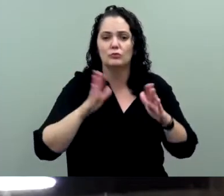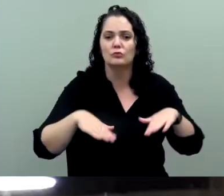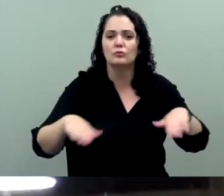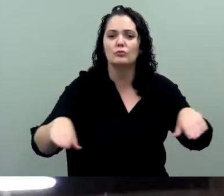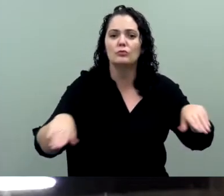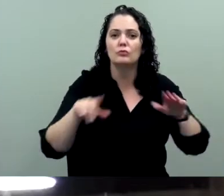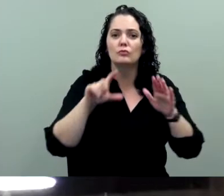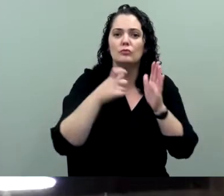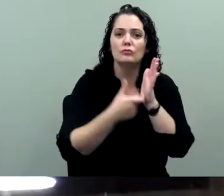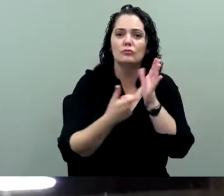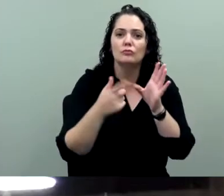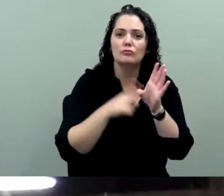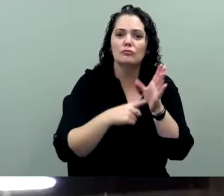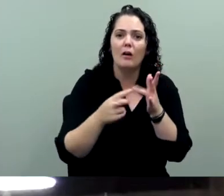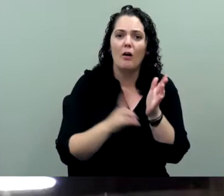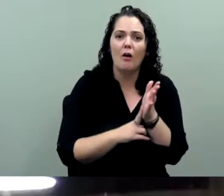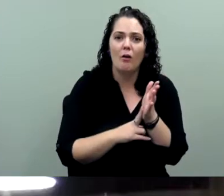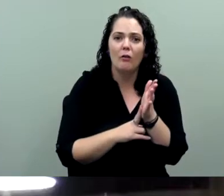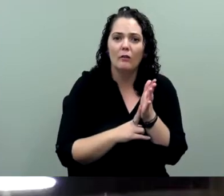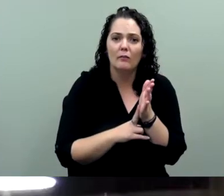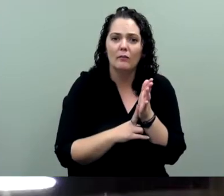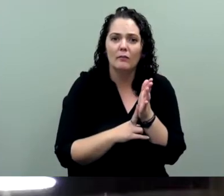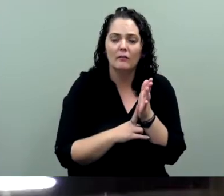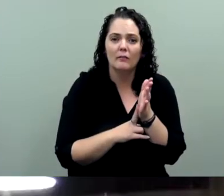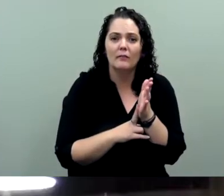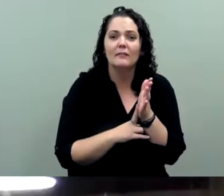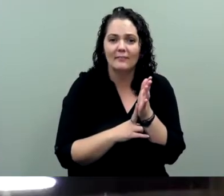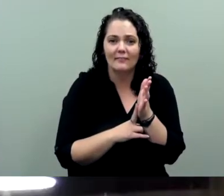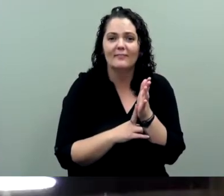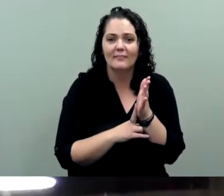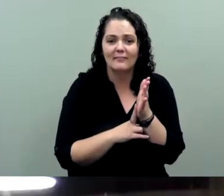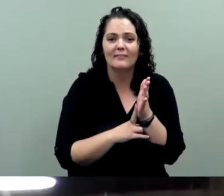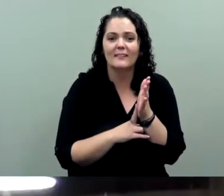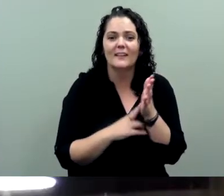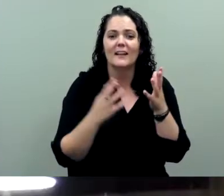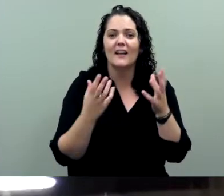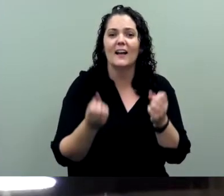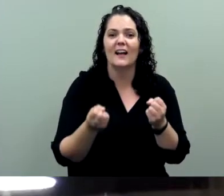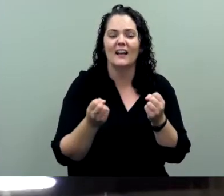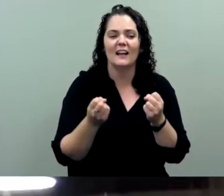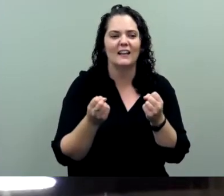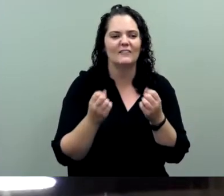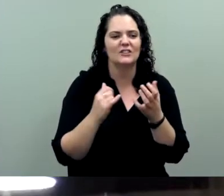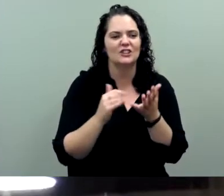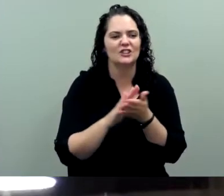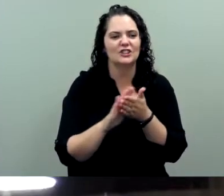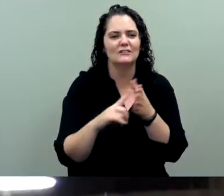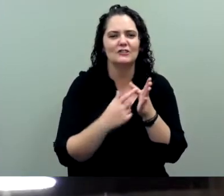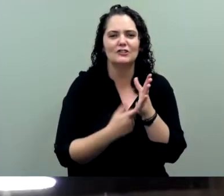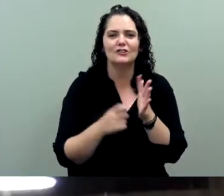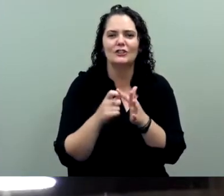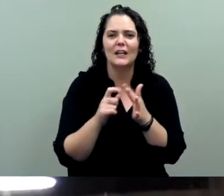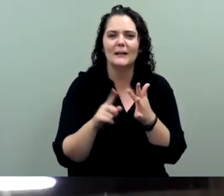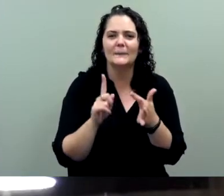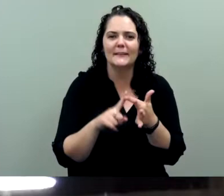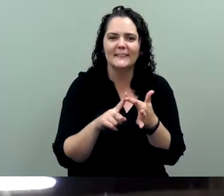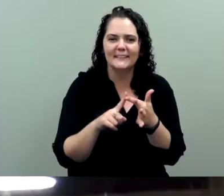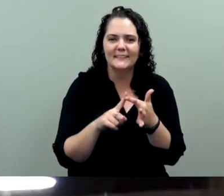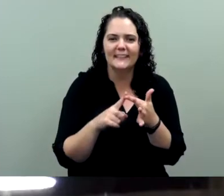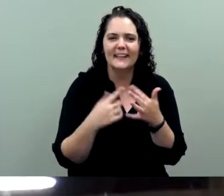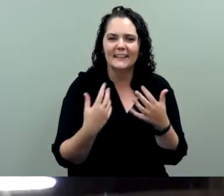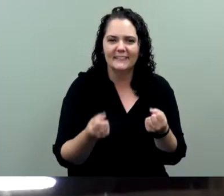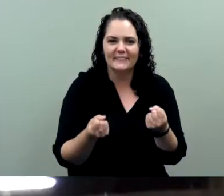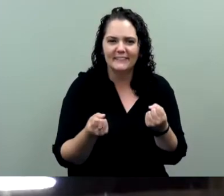kids, from my kids, I've got some of their textures here. I've got some Sharpie markers along with me. I've got some regular